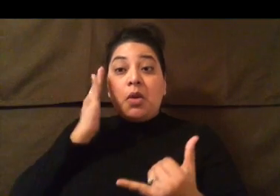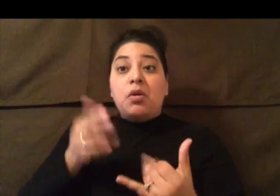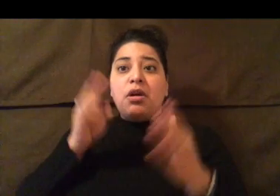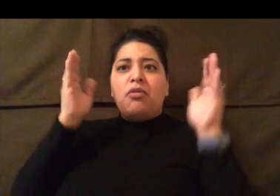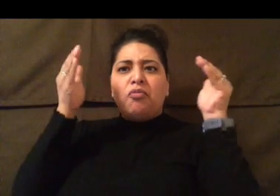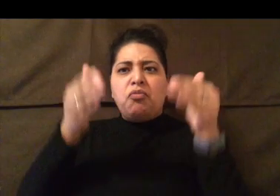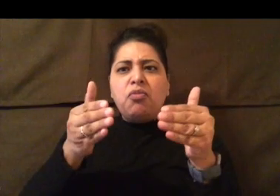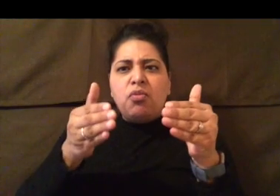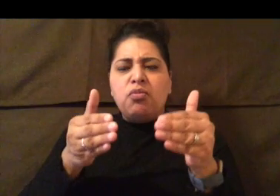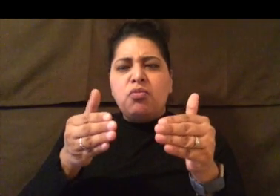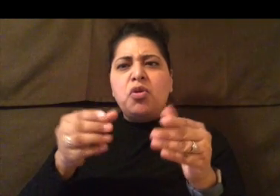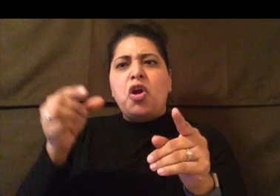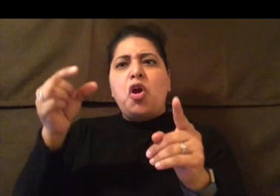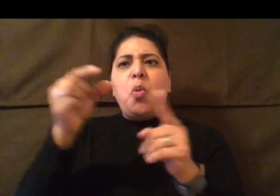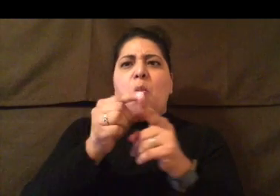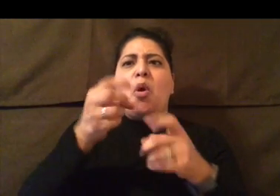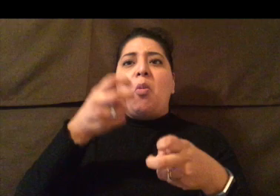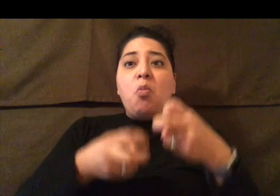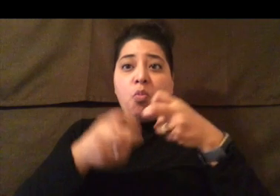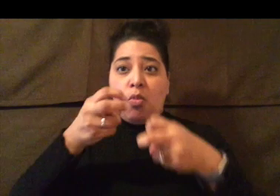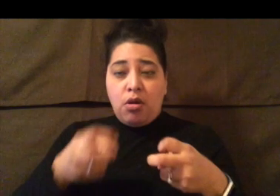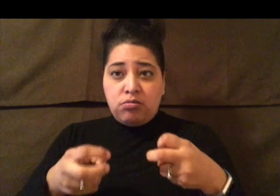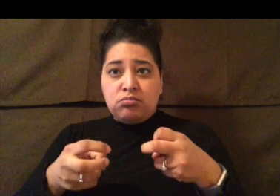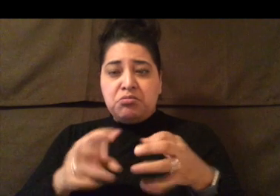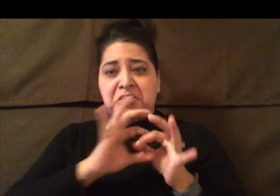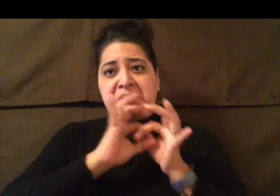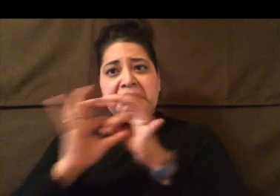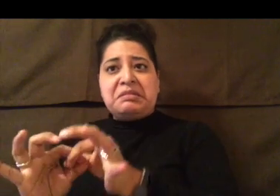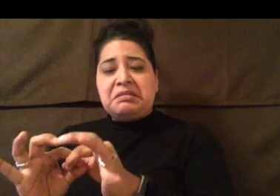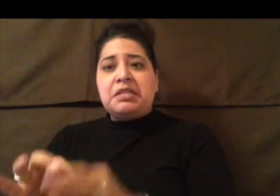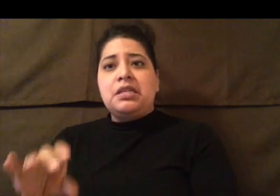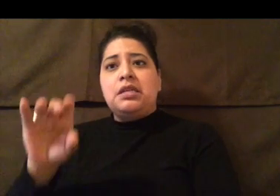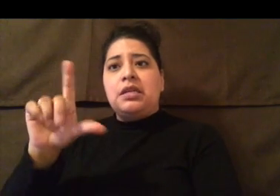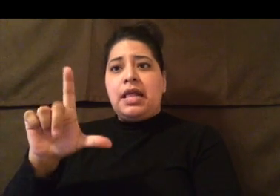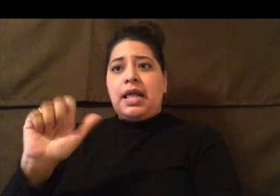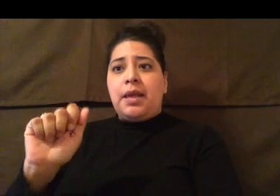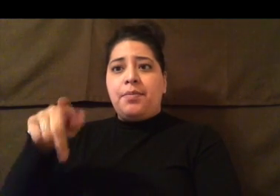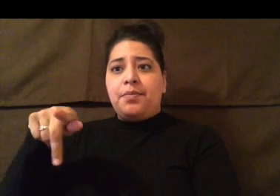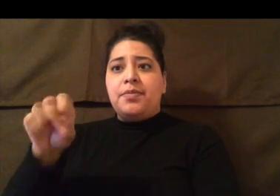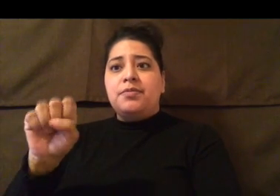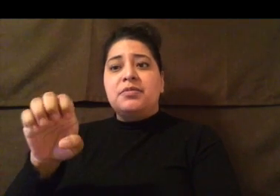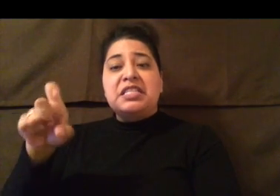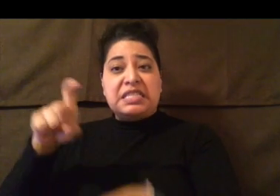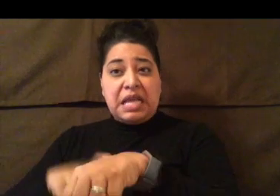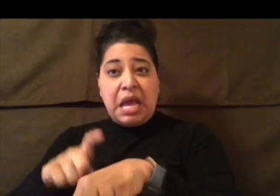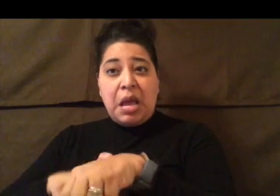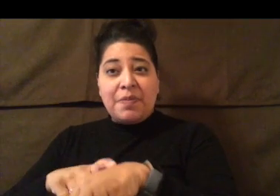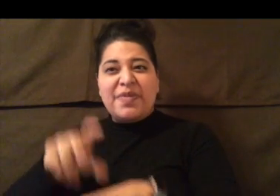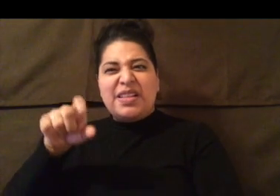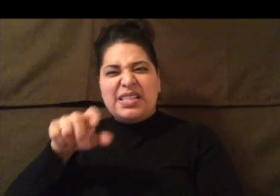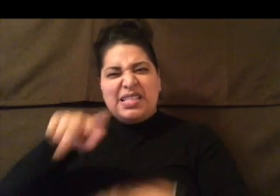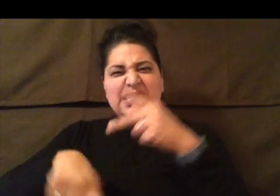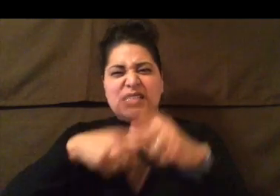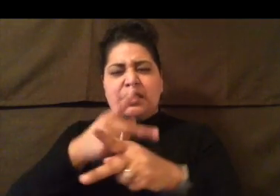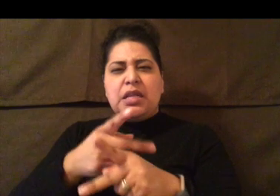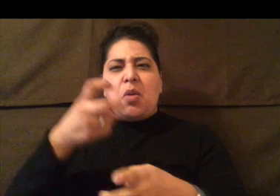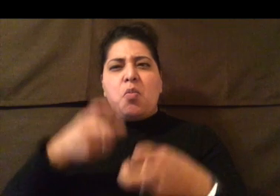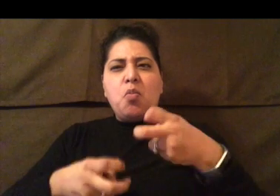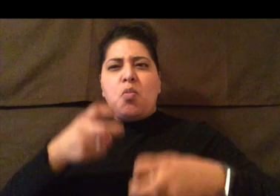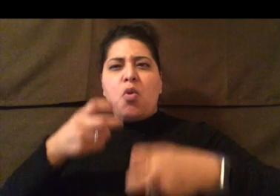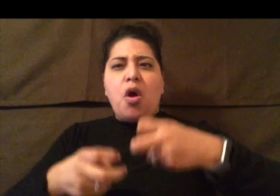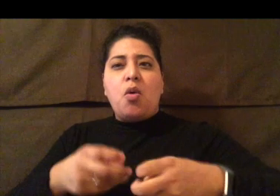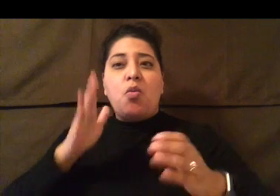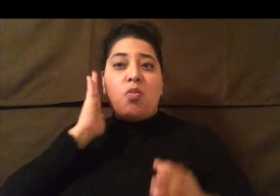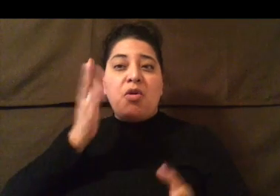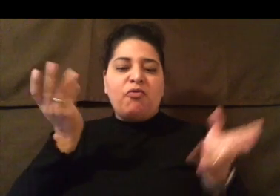All right, boys and girls, so today we're going to take a look at a couple word problems that go along with elapsed time. These type of word